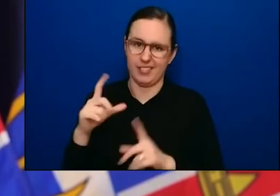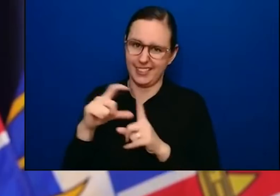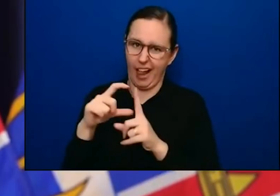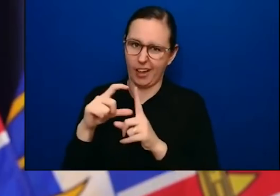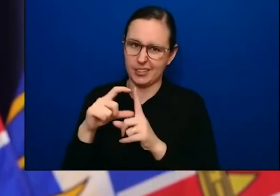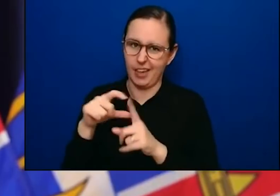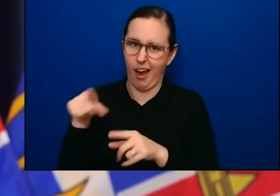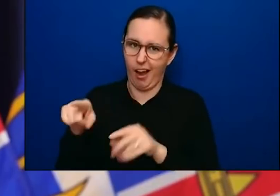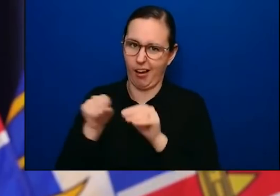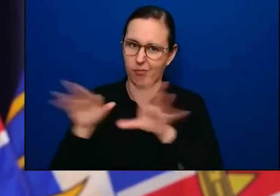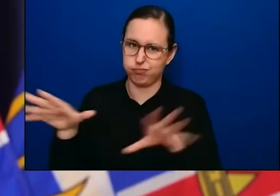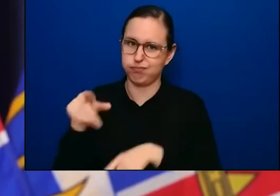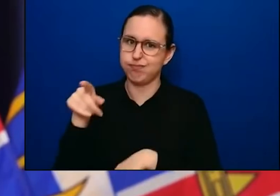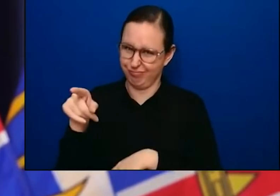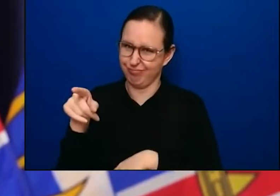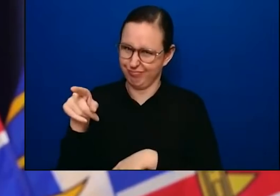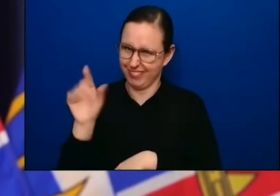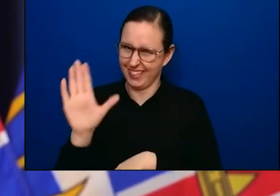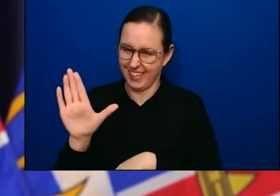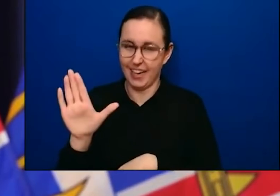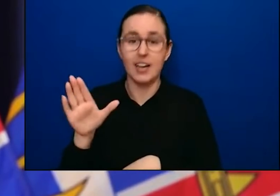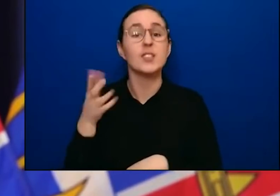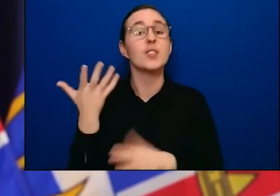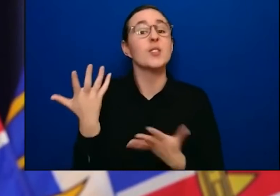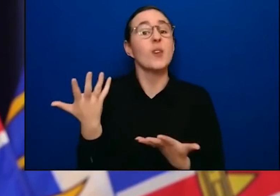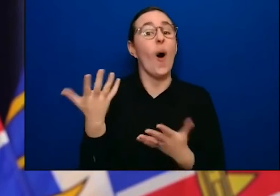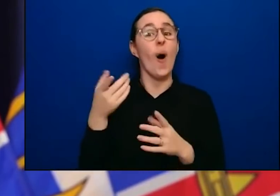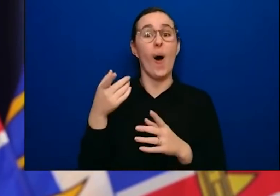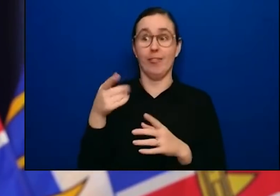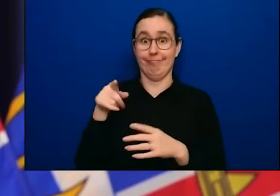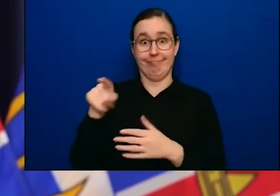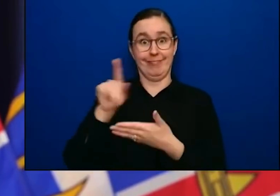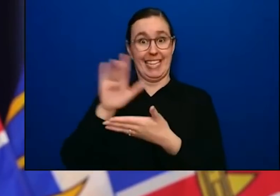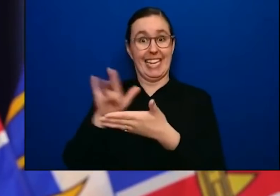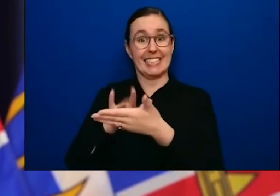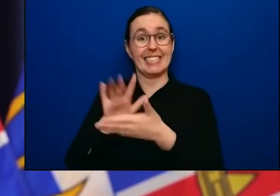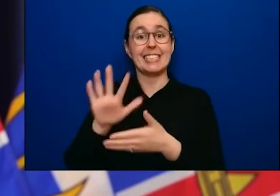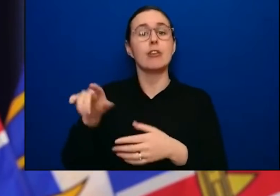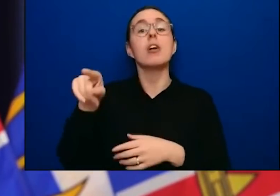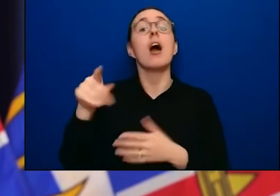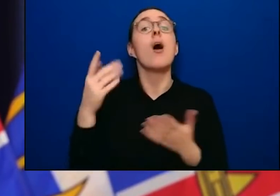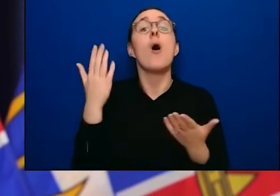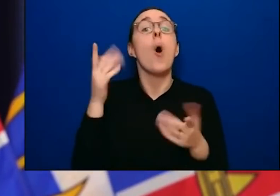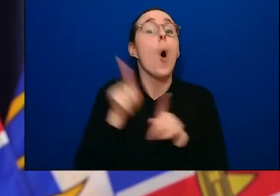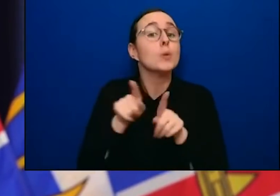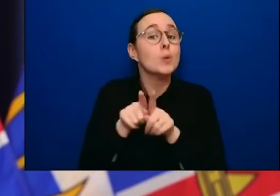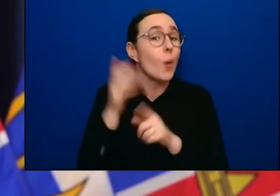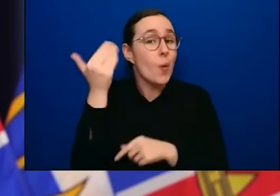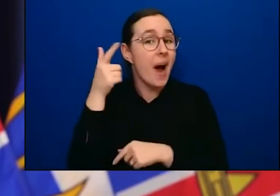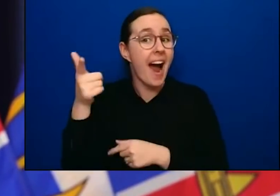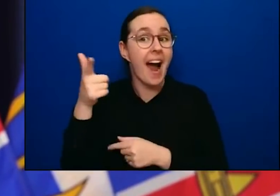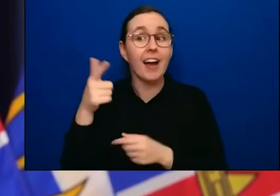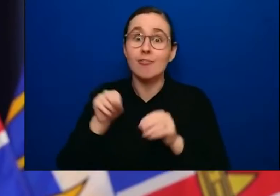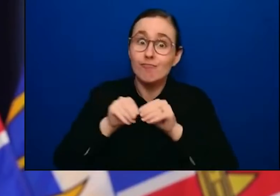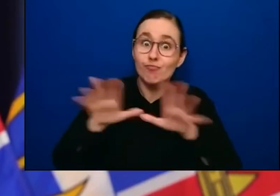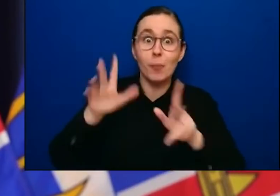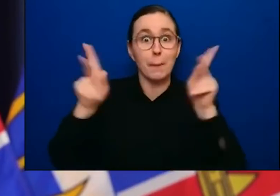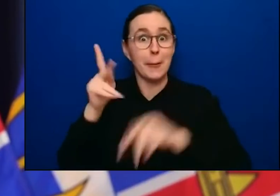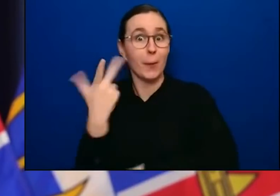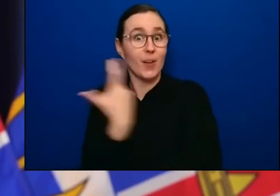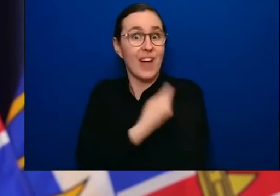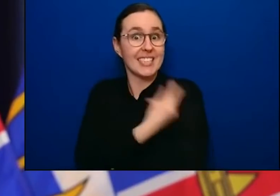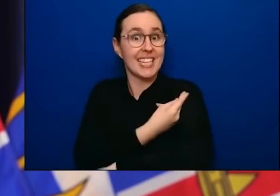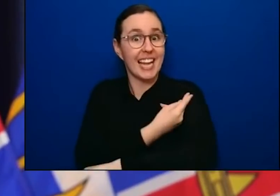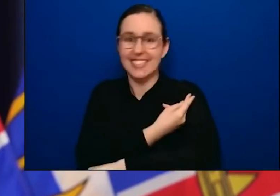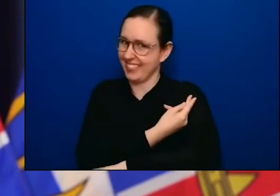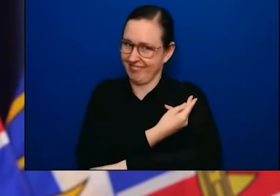much more opportunity to infect more people, and we're seeing that reflected in the numbers that we're seeing in the interior and in